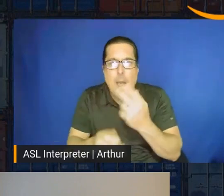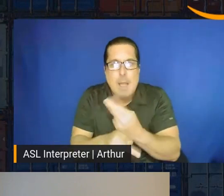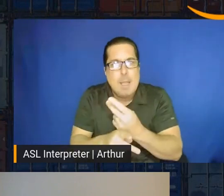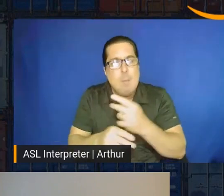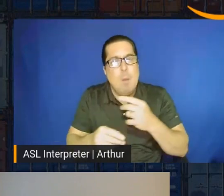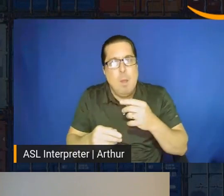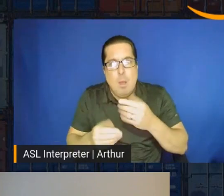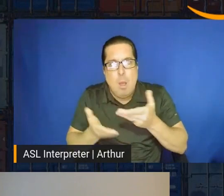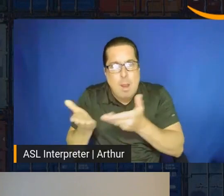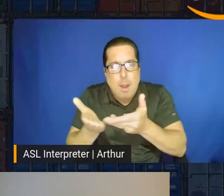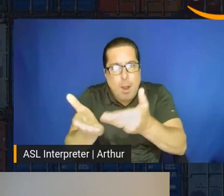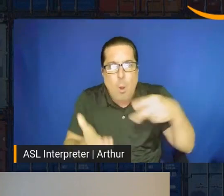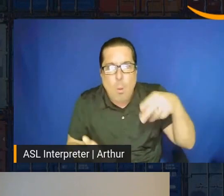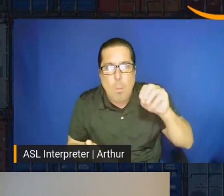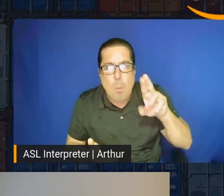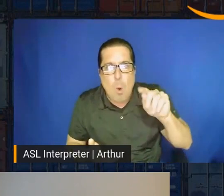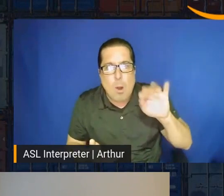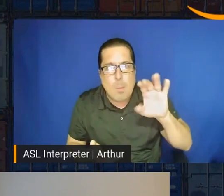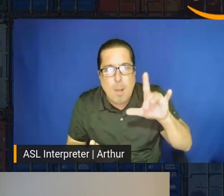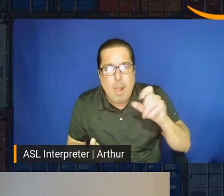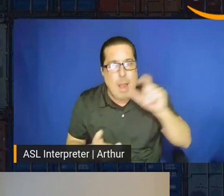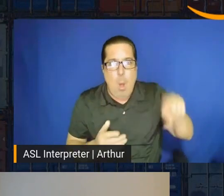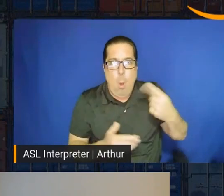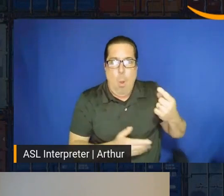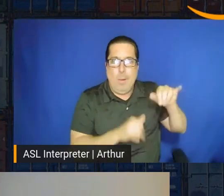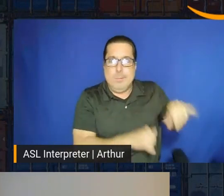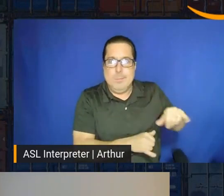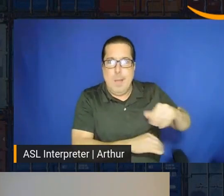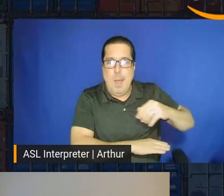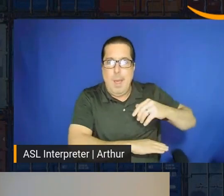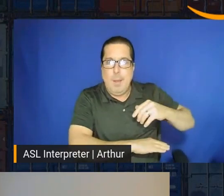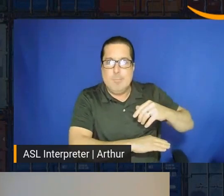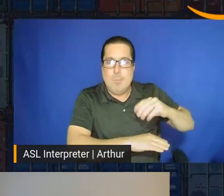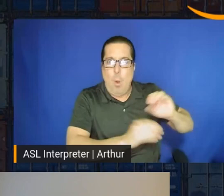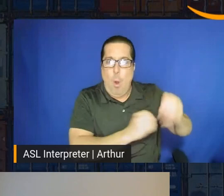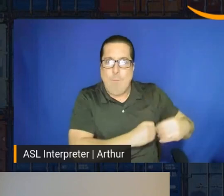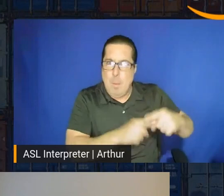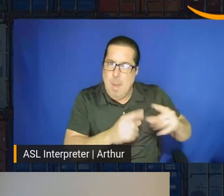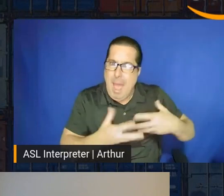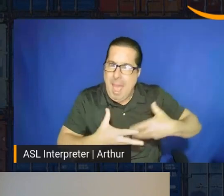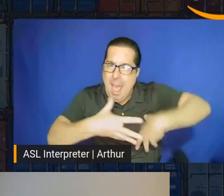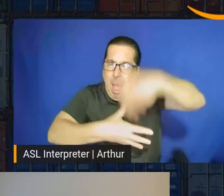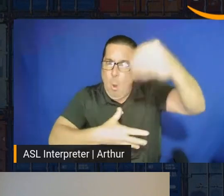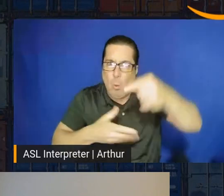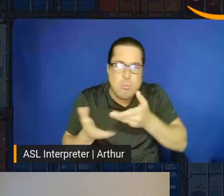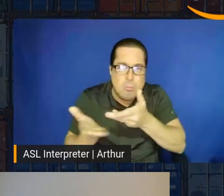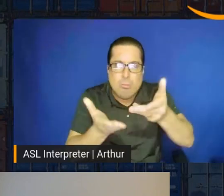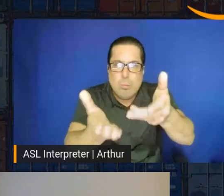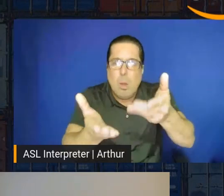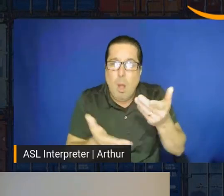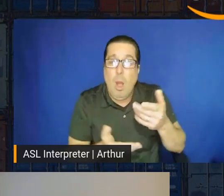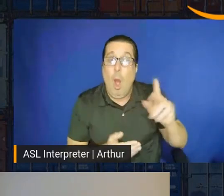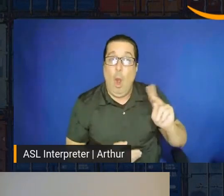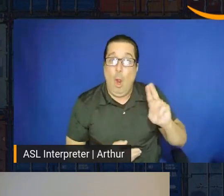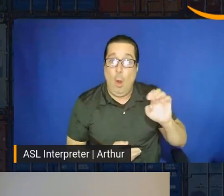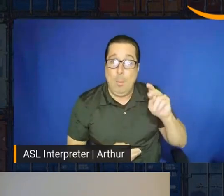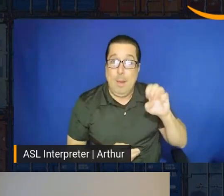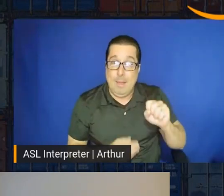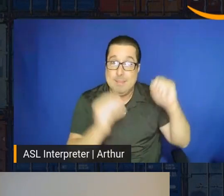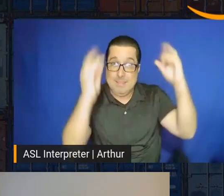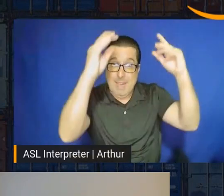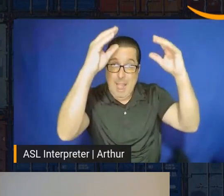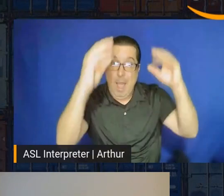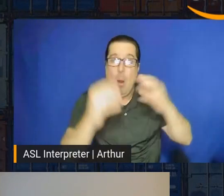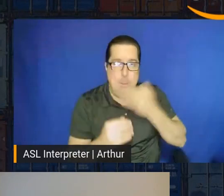and all of that good stuff. So the AWS cloud is the best place to run Kubernetes. So we have a